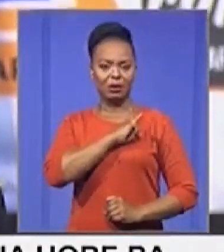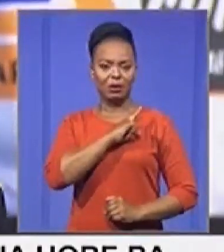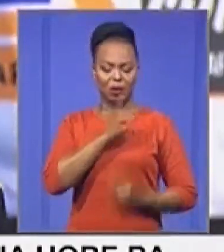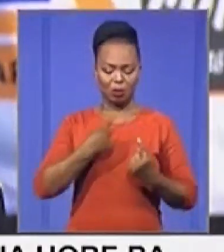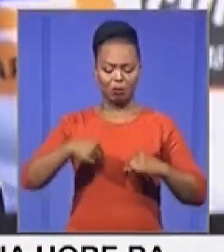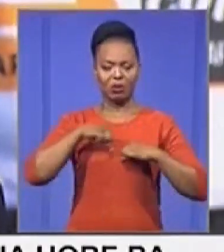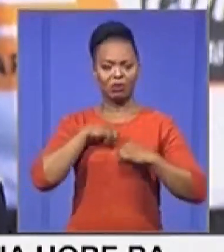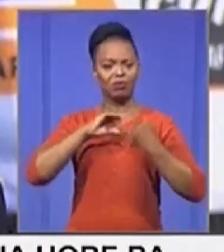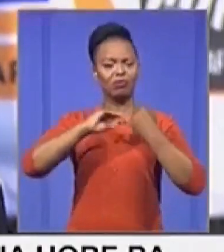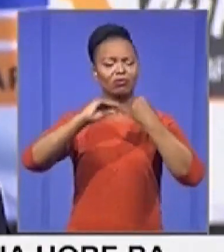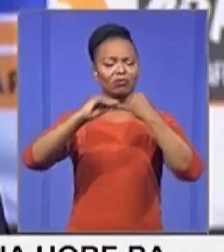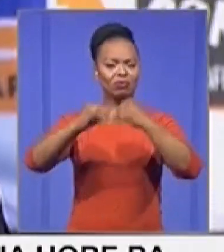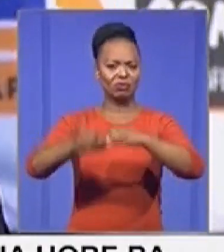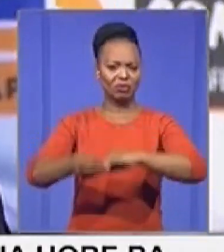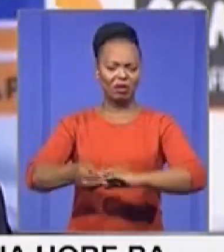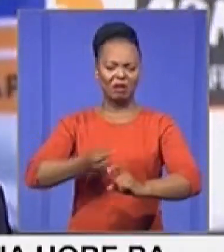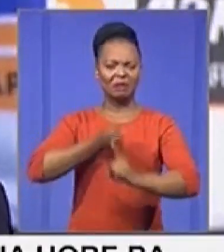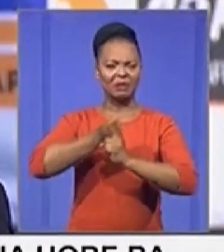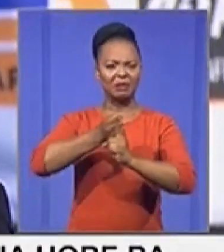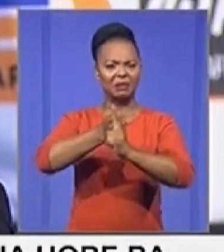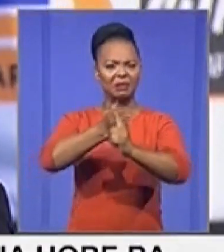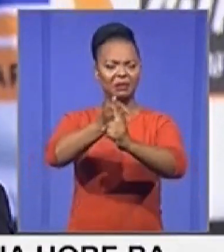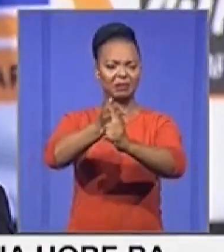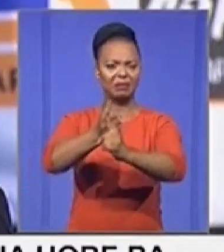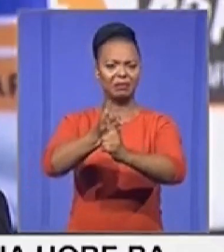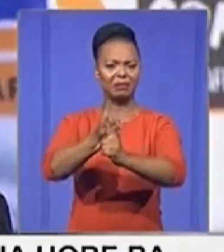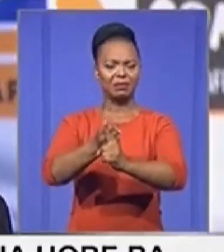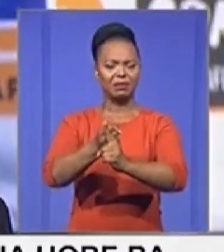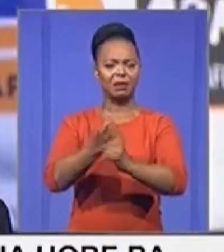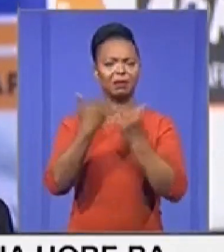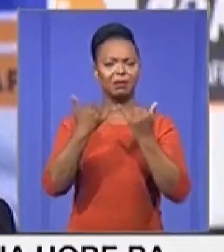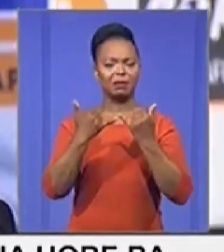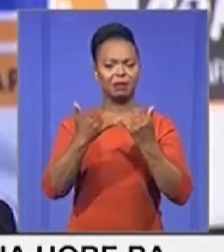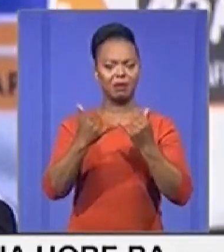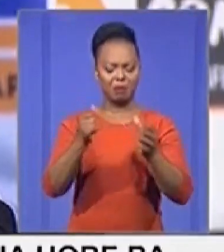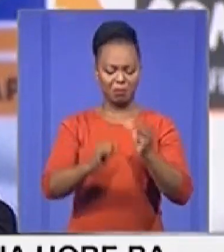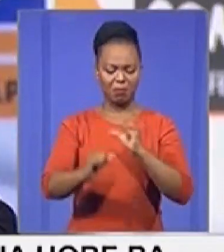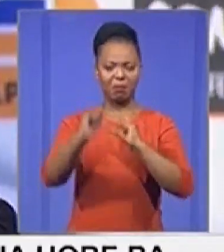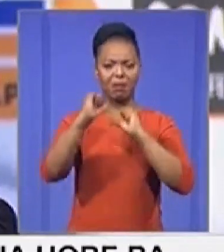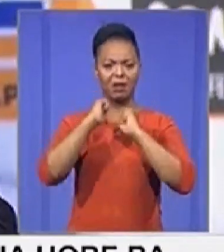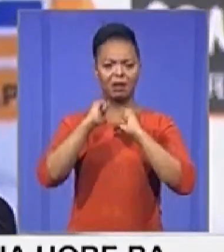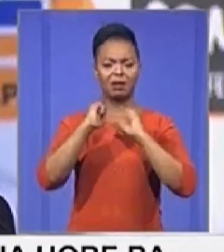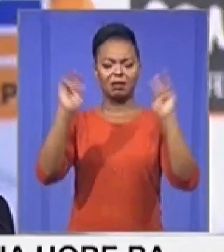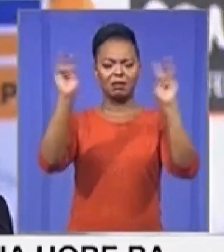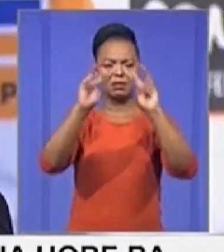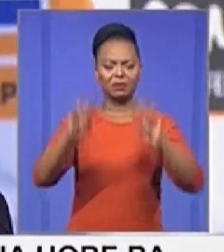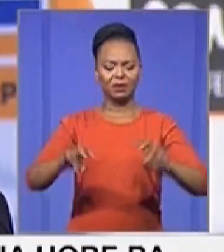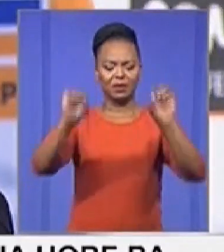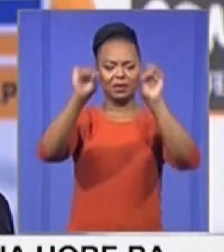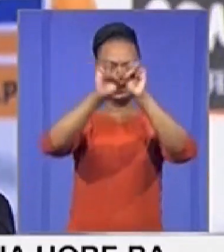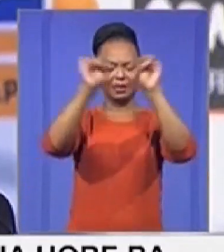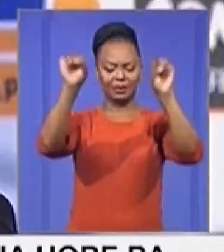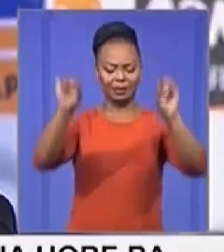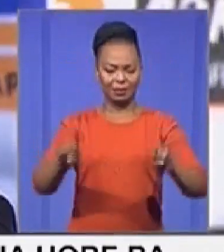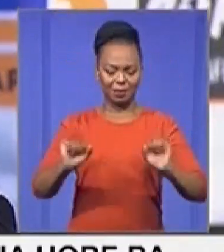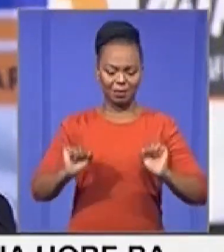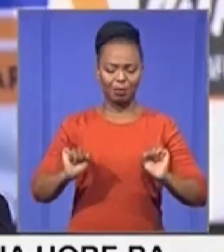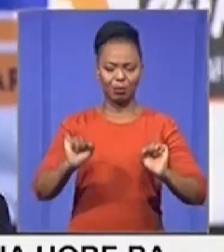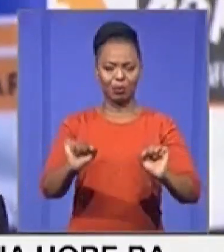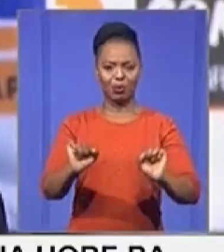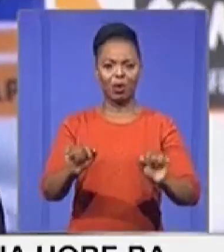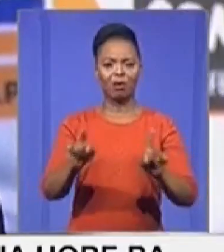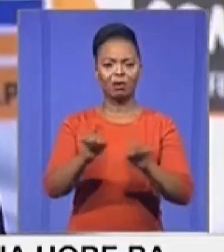means at our disposal to restore Eskom's power stations and to